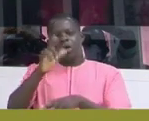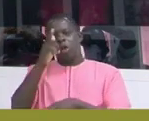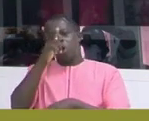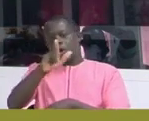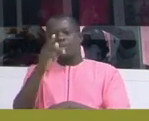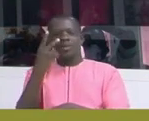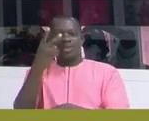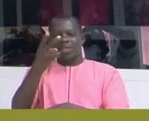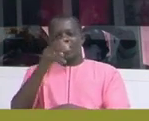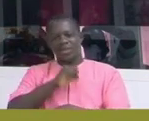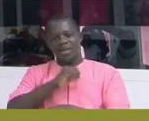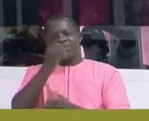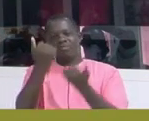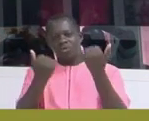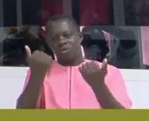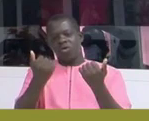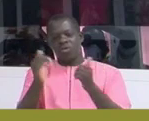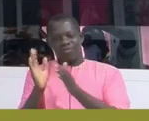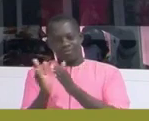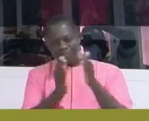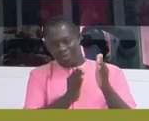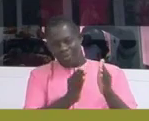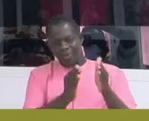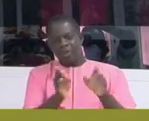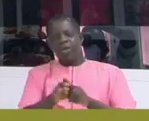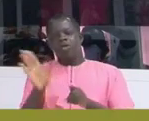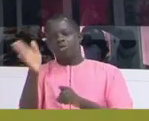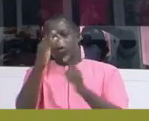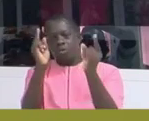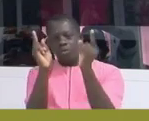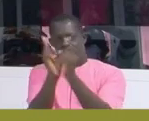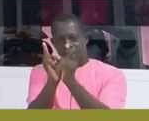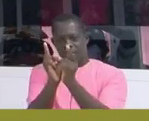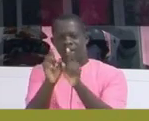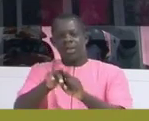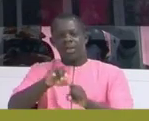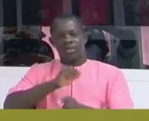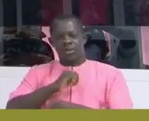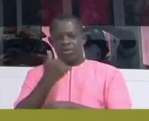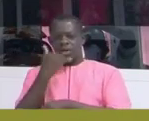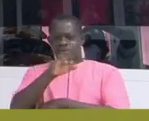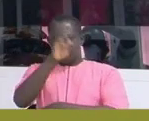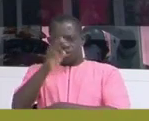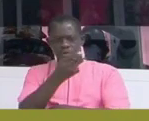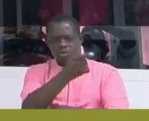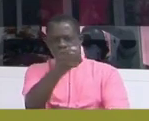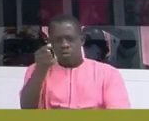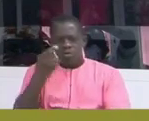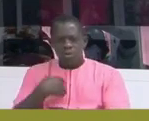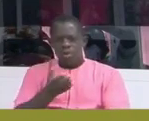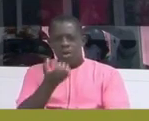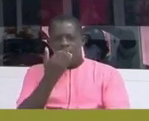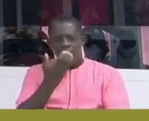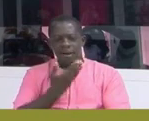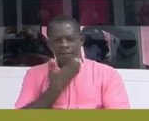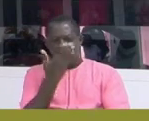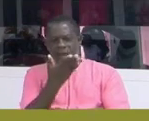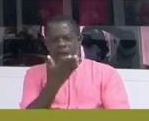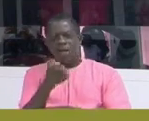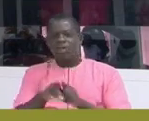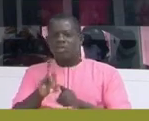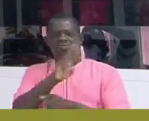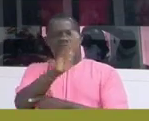if We saw his pickup pack. We went after him. He asked us, "Have